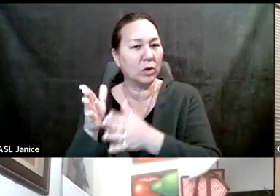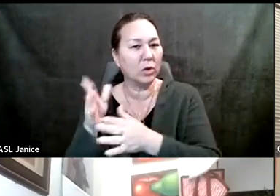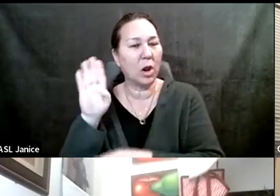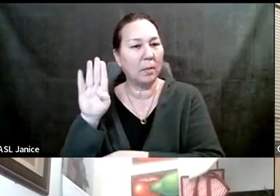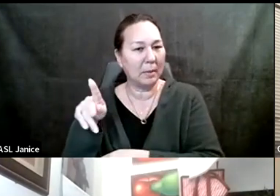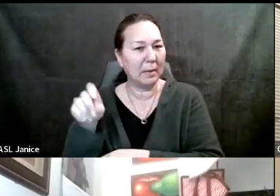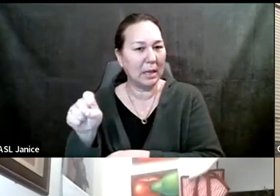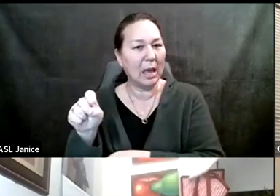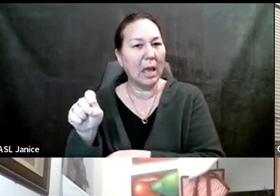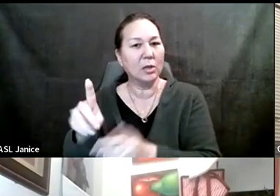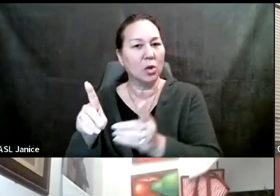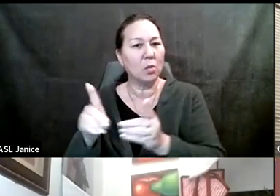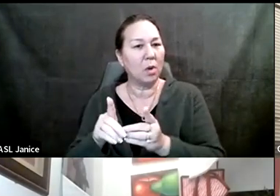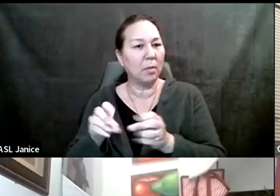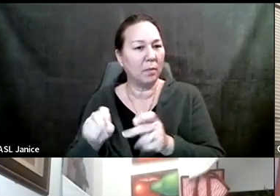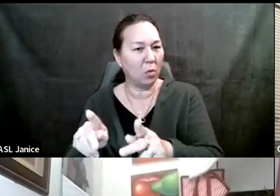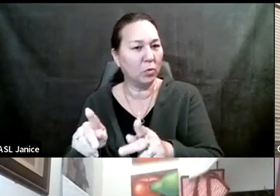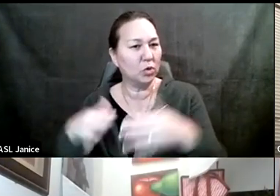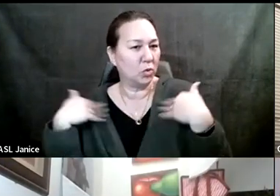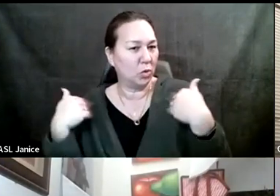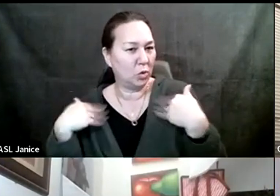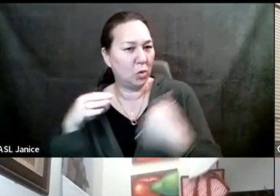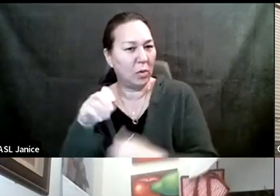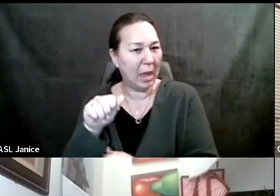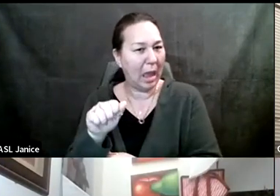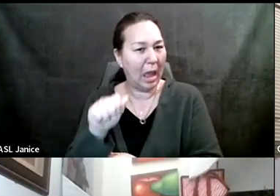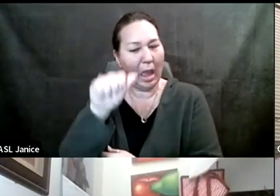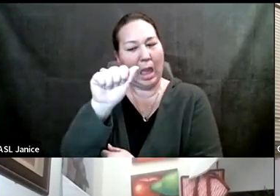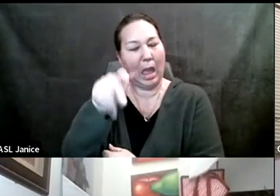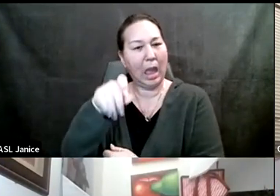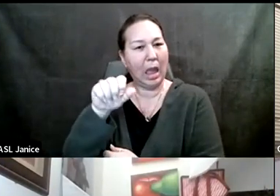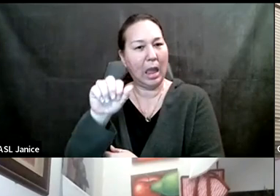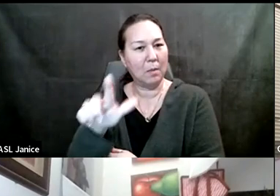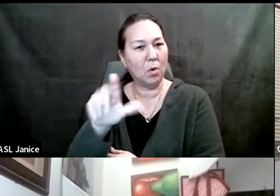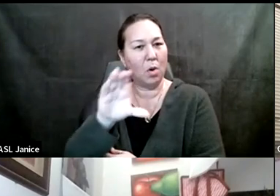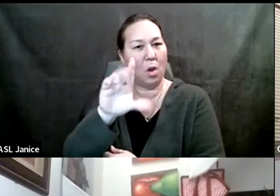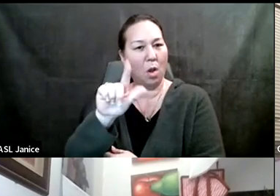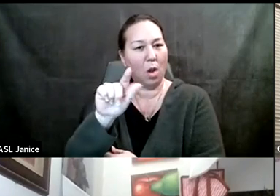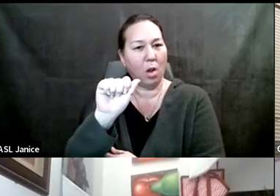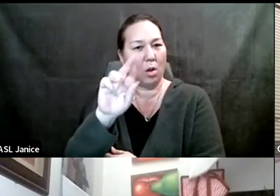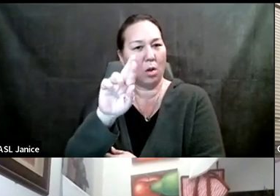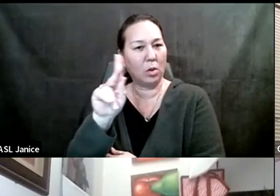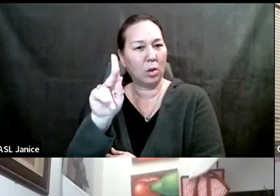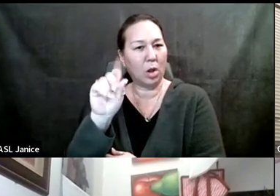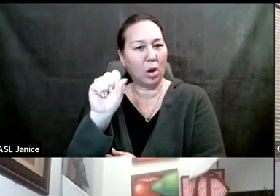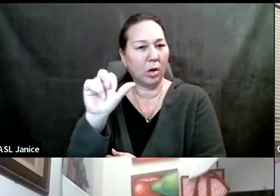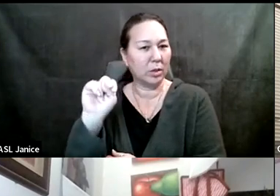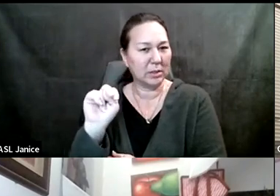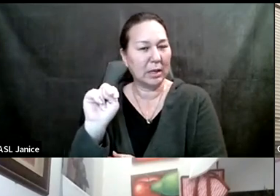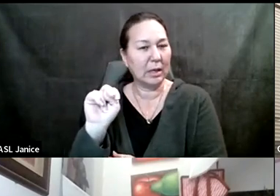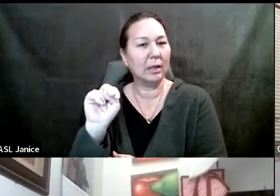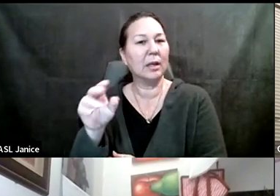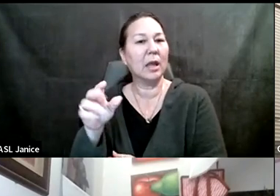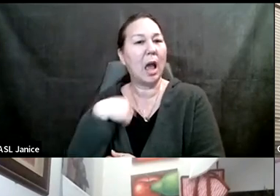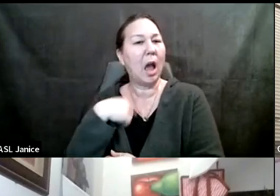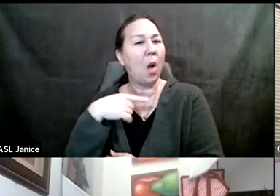I want to invite superintendent to give introductory marks I'd also like to remind everyone to please speak at a slower Pace